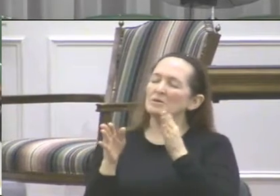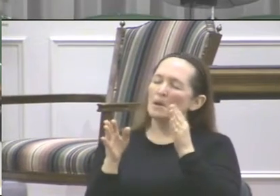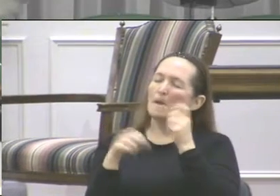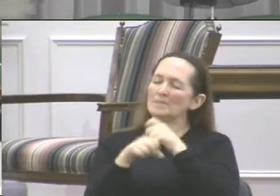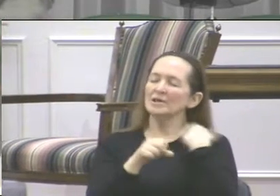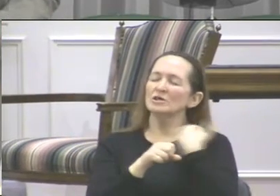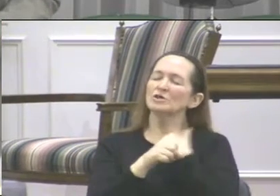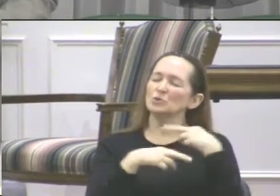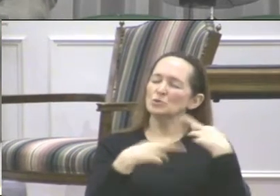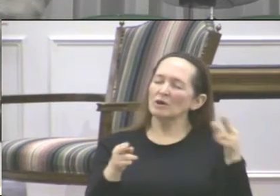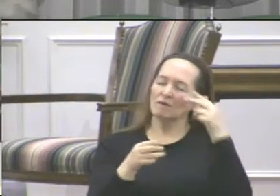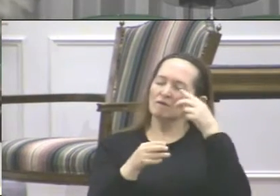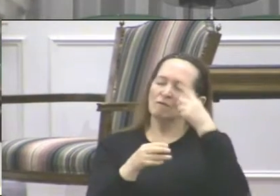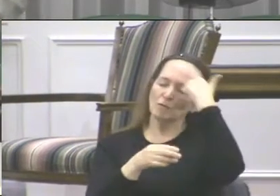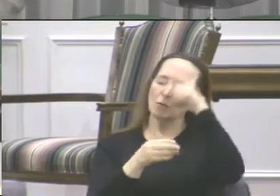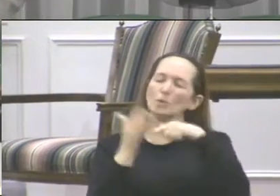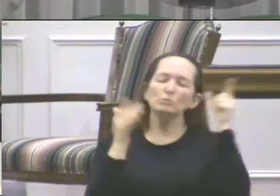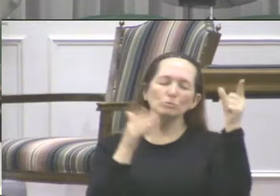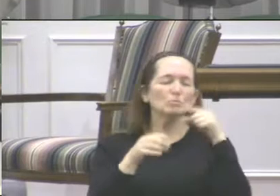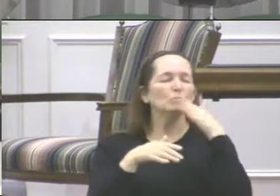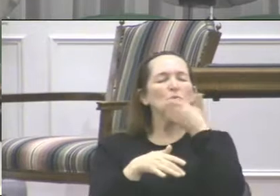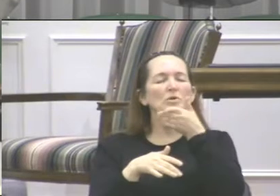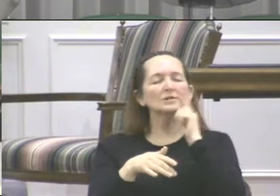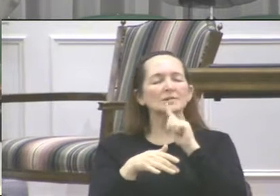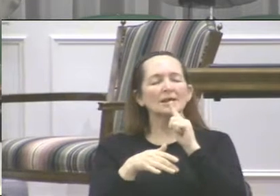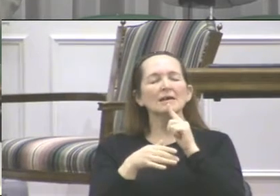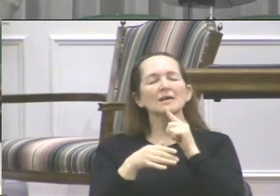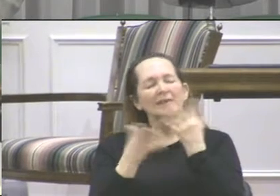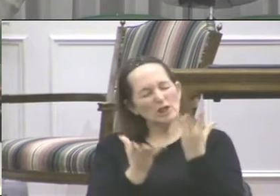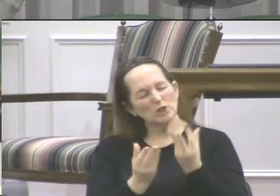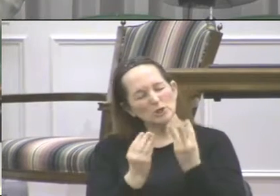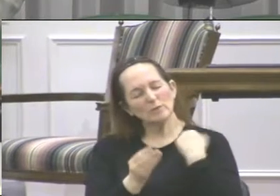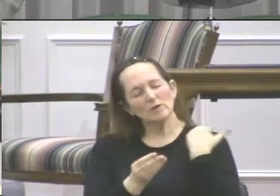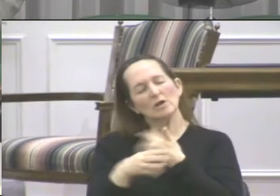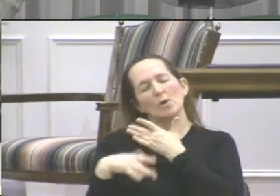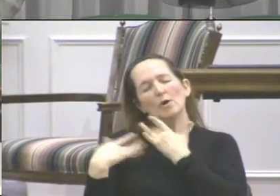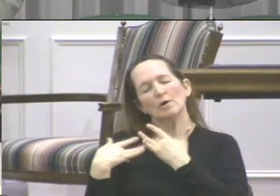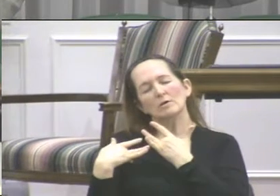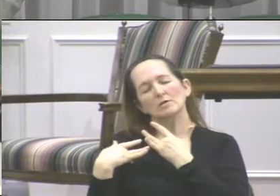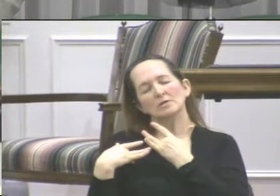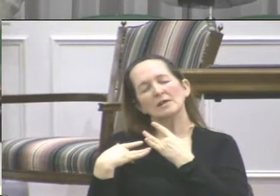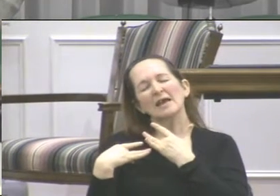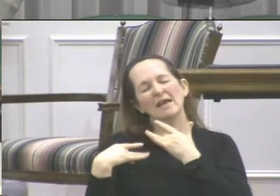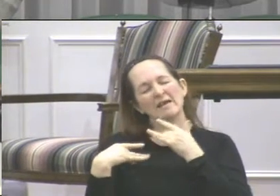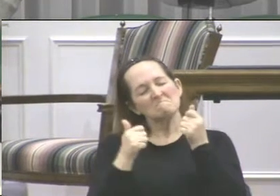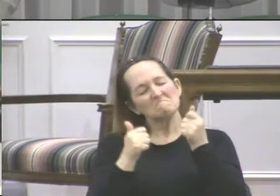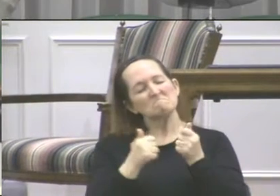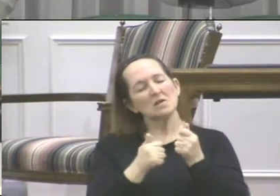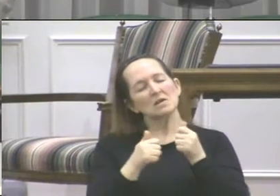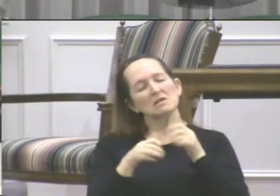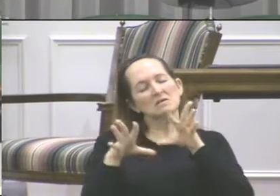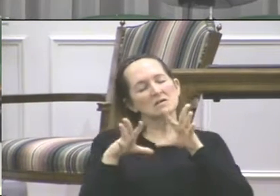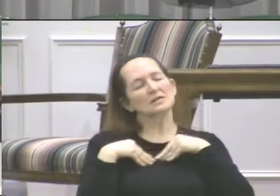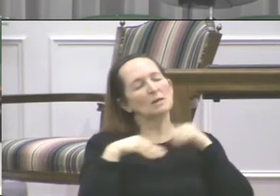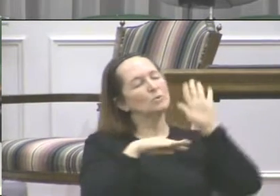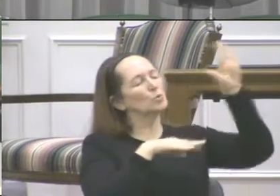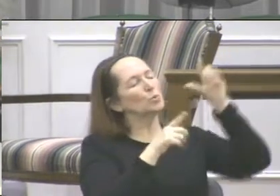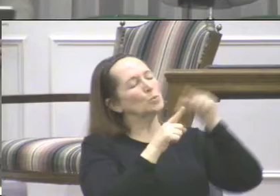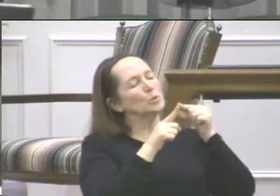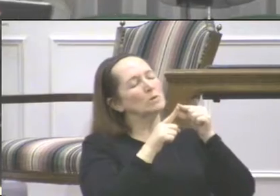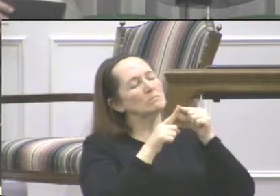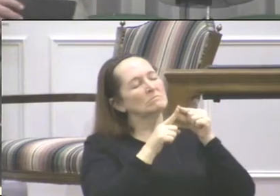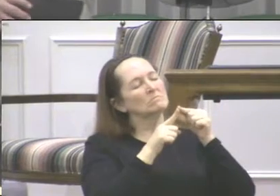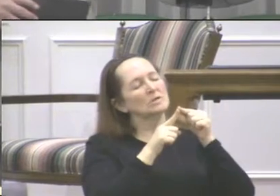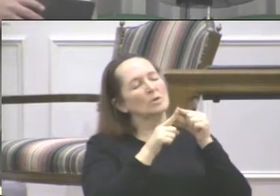That our hearts might be softened, prepared to read your word. May it be so in